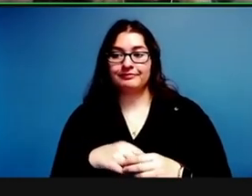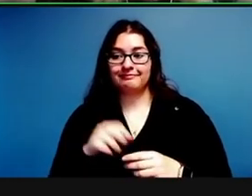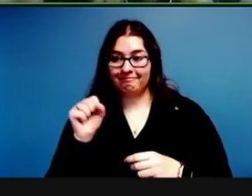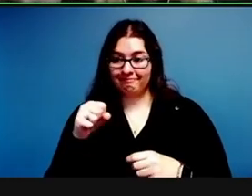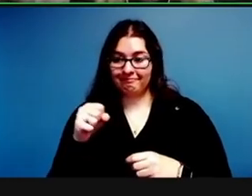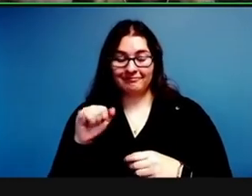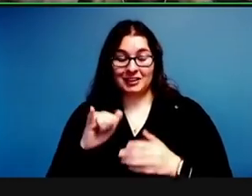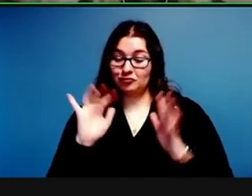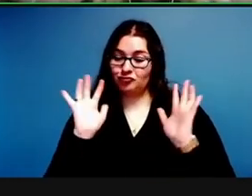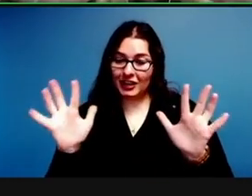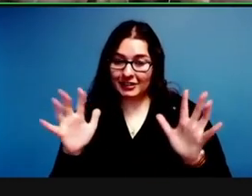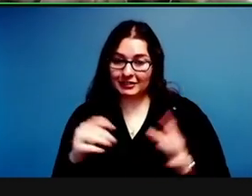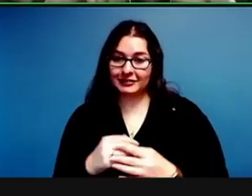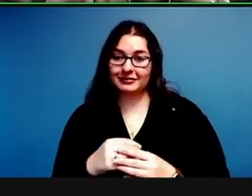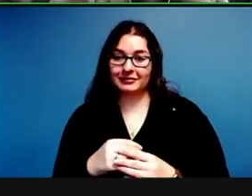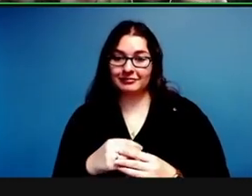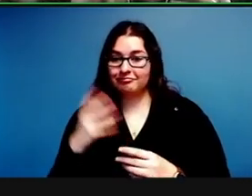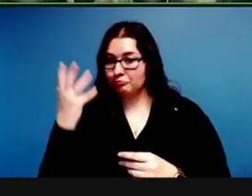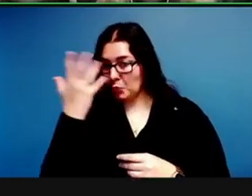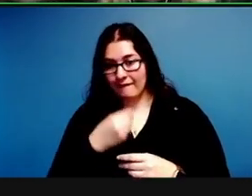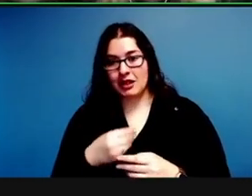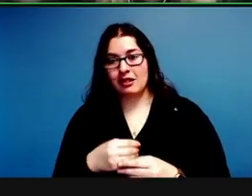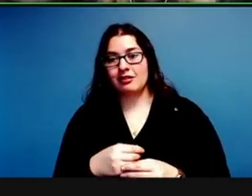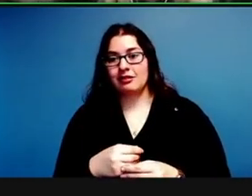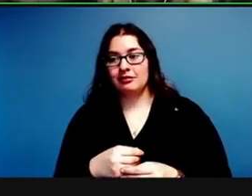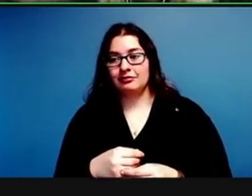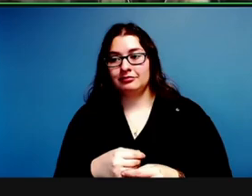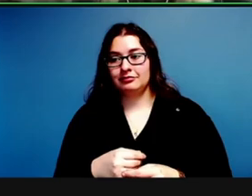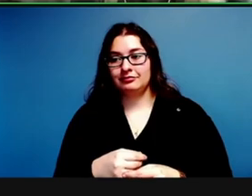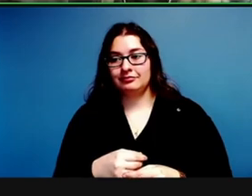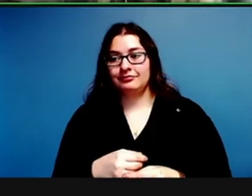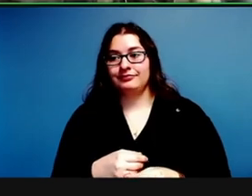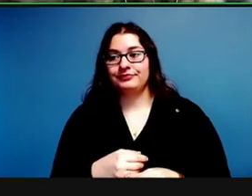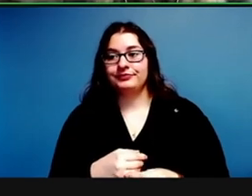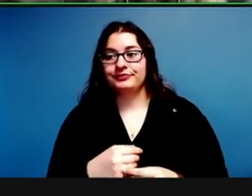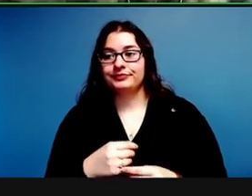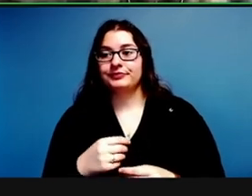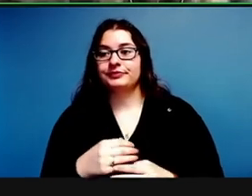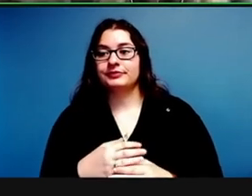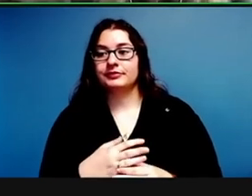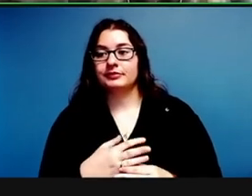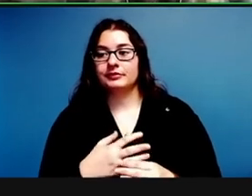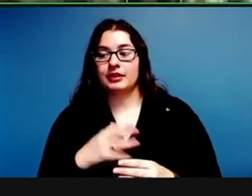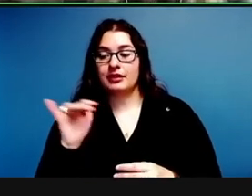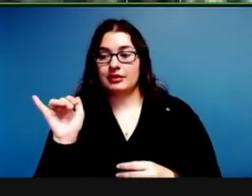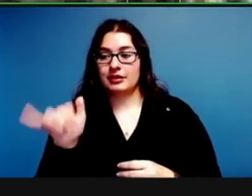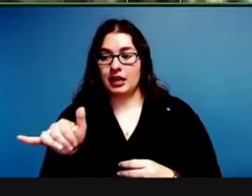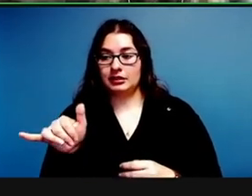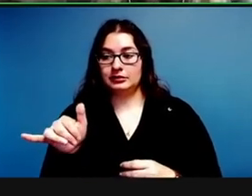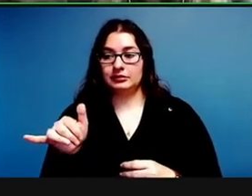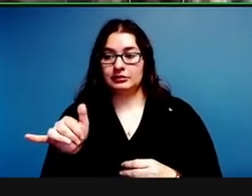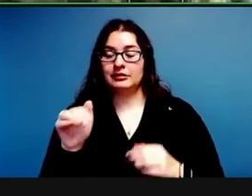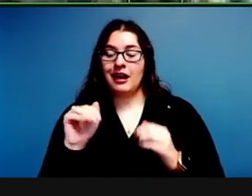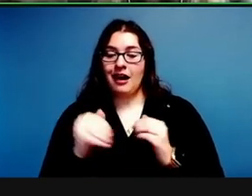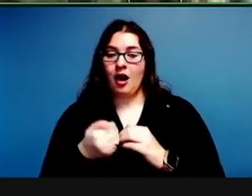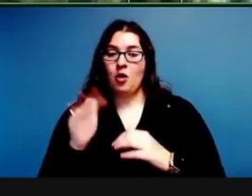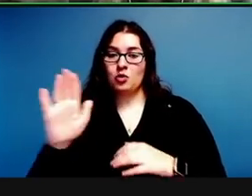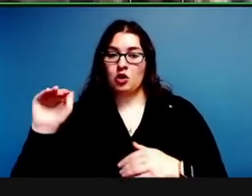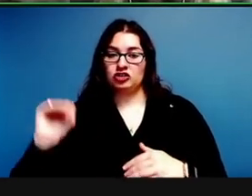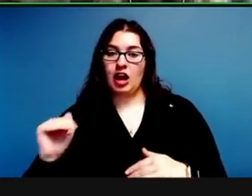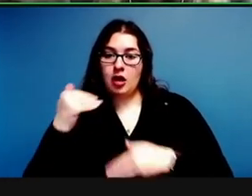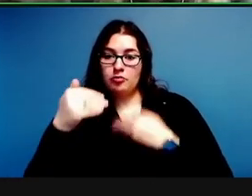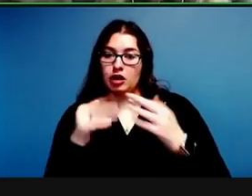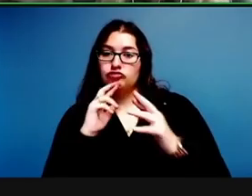Yes, awesome, beautifully done, amazing case carrier. That is how your child's